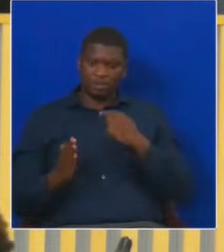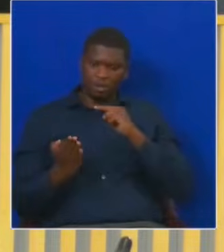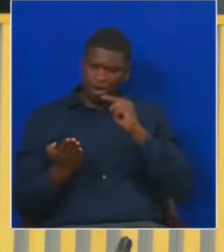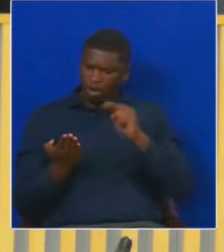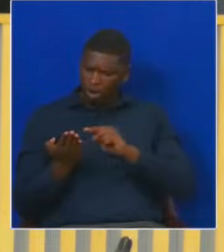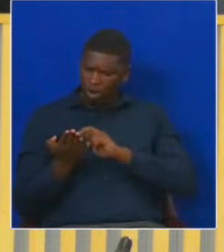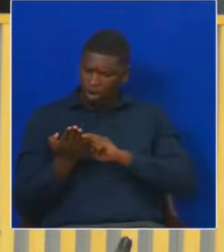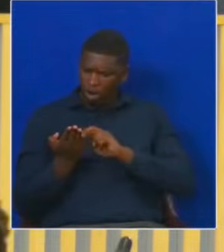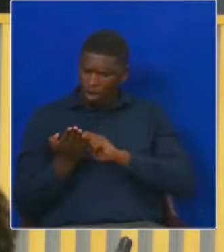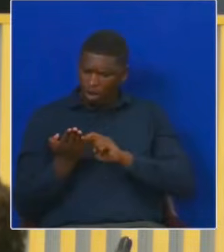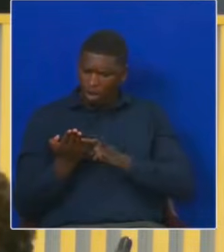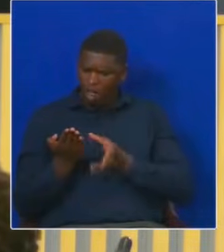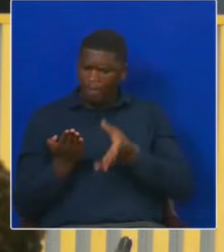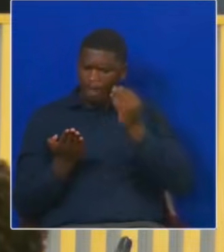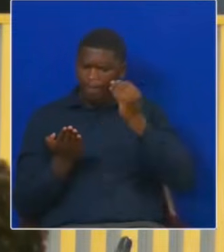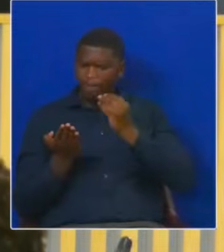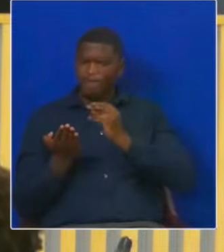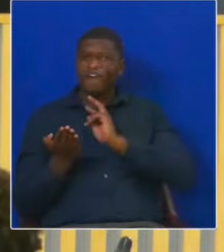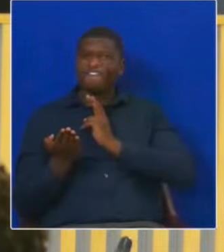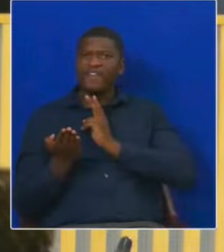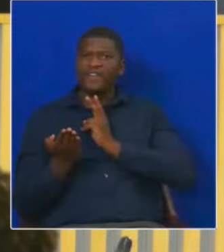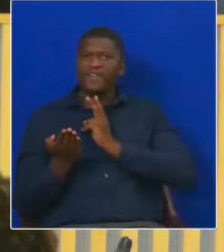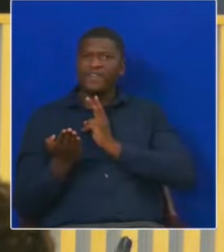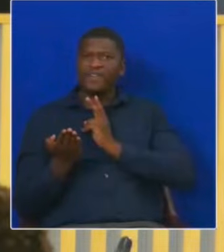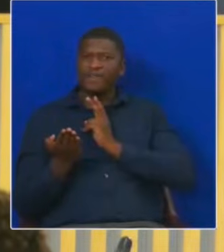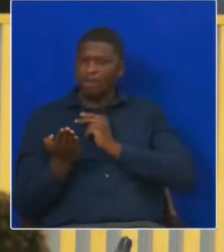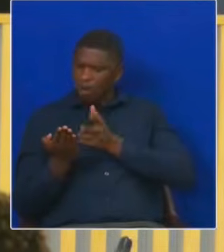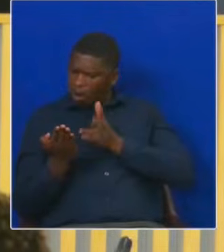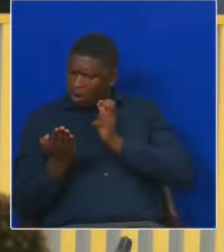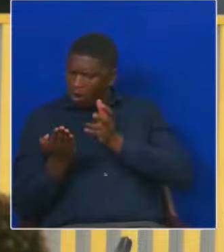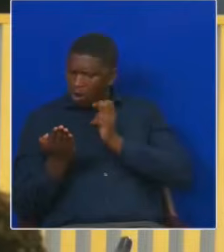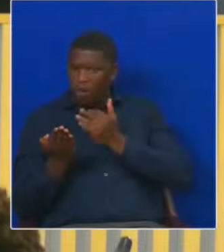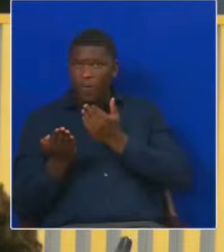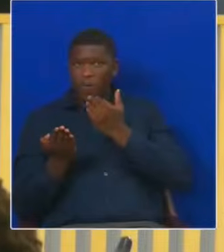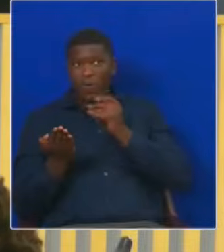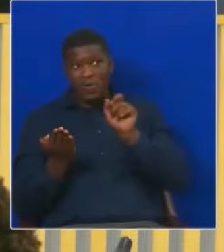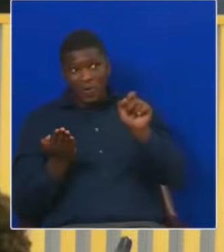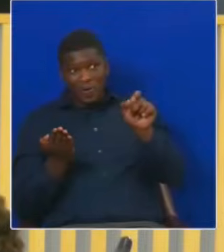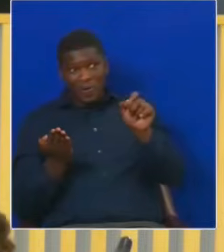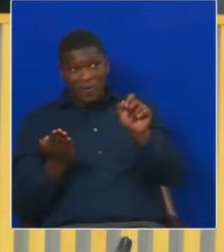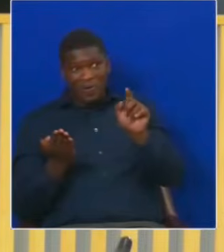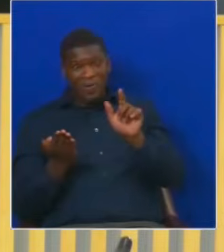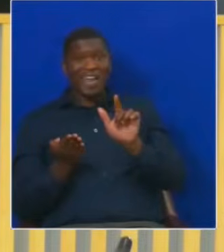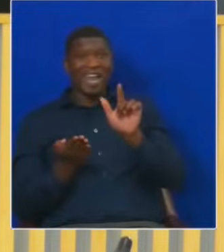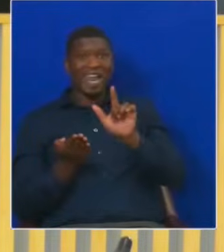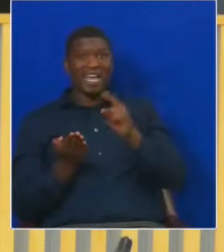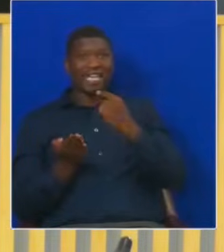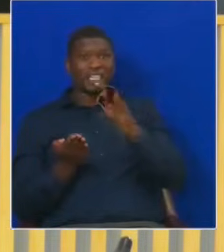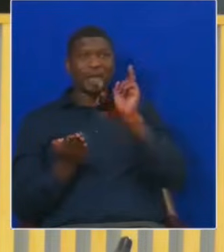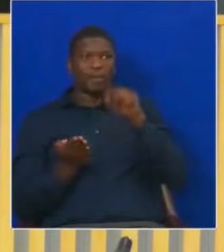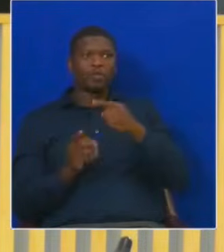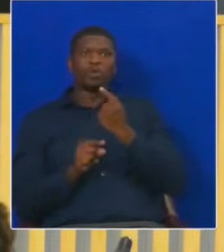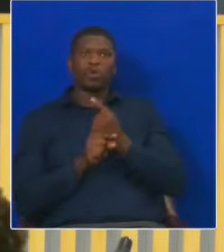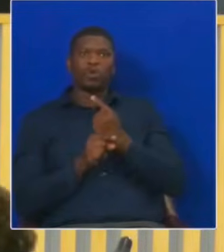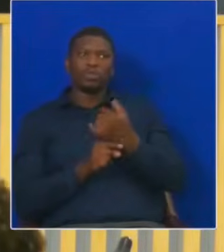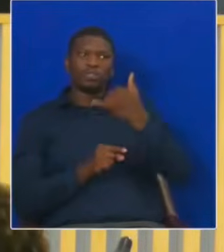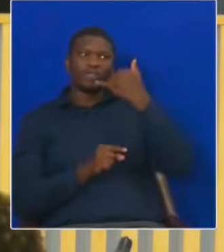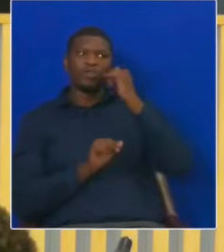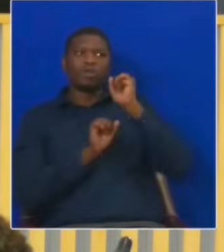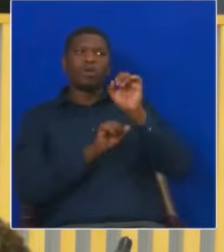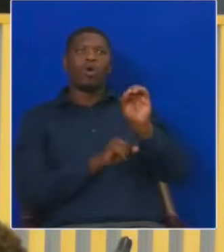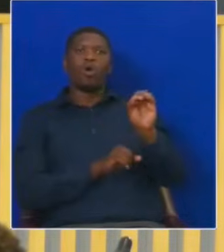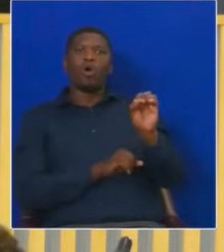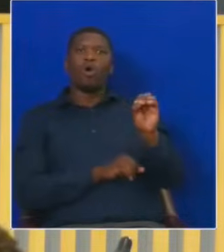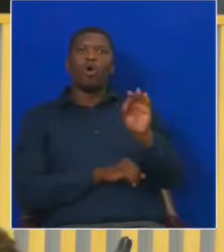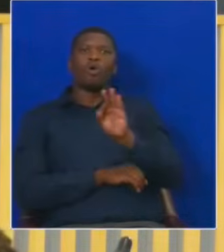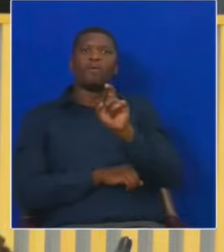phone warning Lakimulive to keep his phones off and to